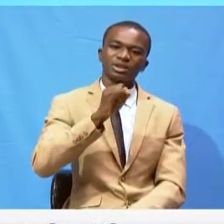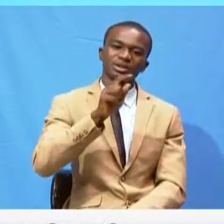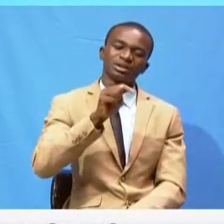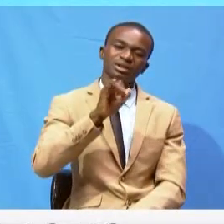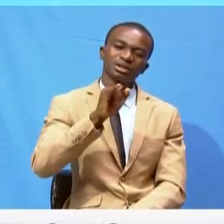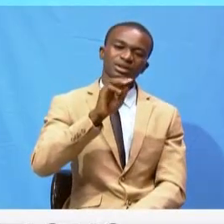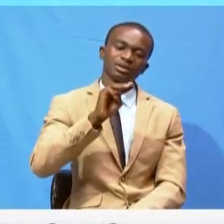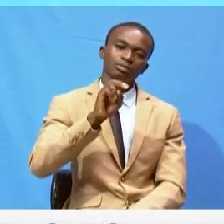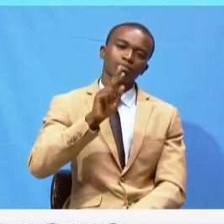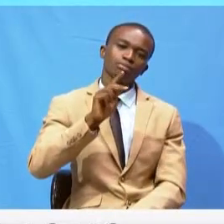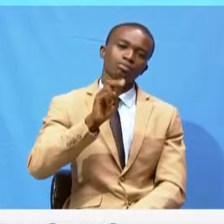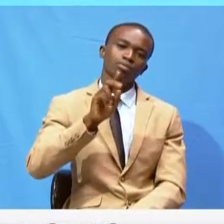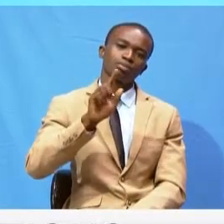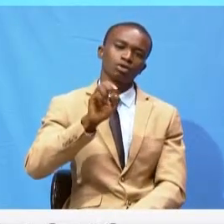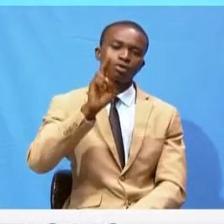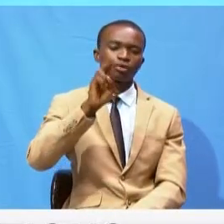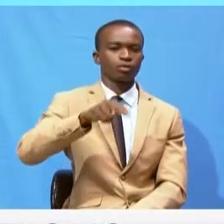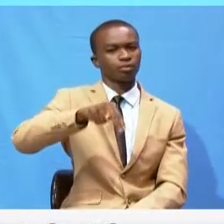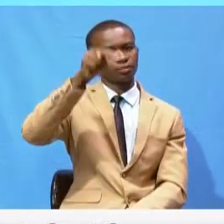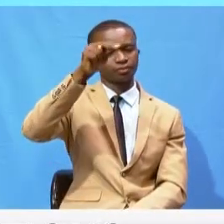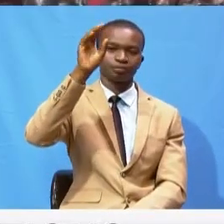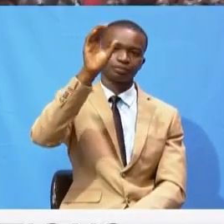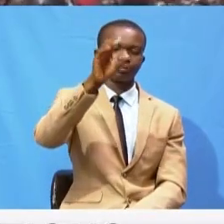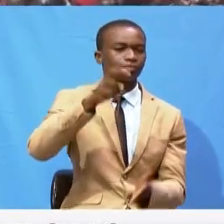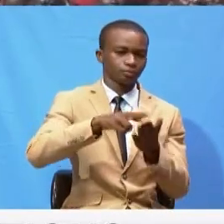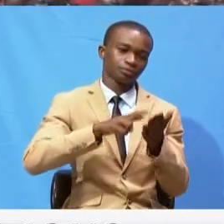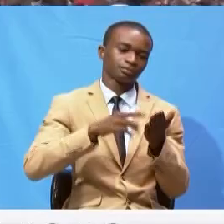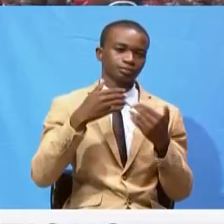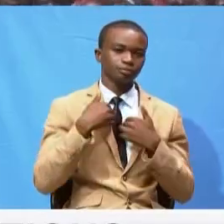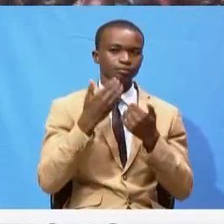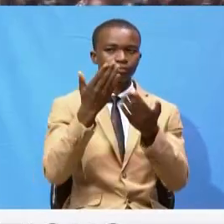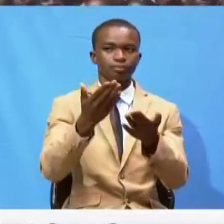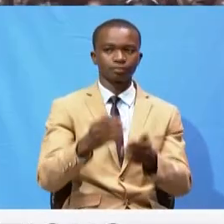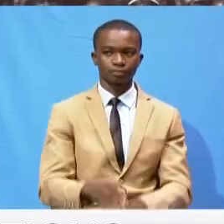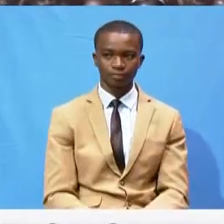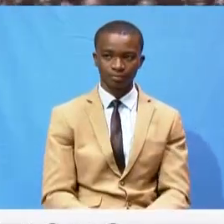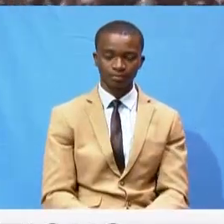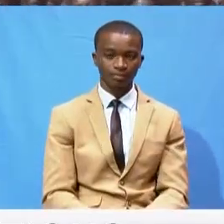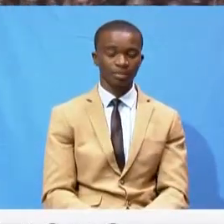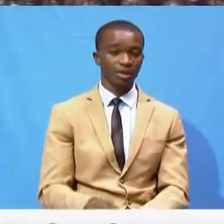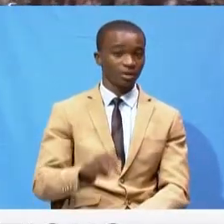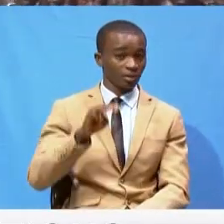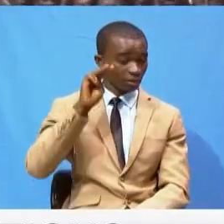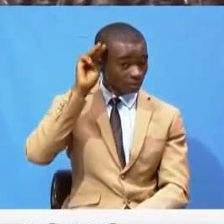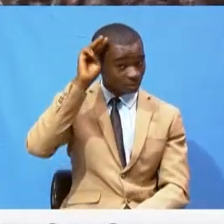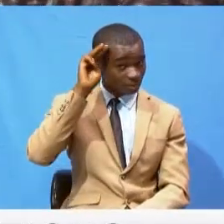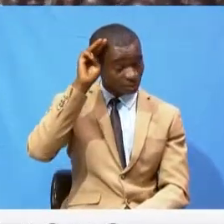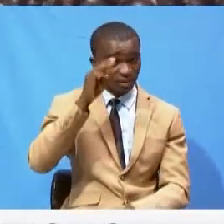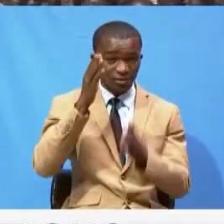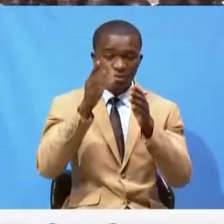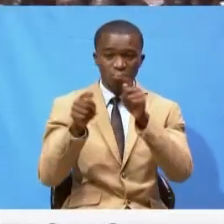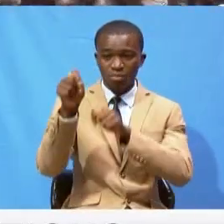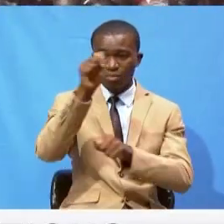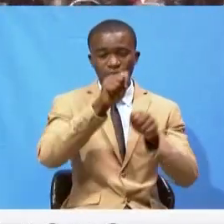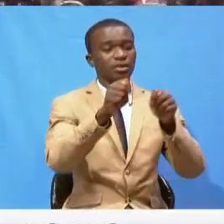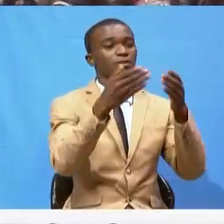Rogers Fiavipa has more in this report. Minister of Tourism and Arts Rodney Sikumba has thanked the people of Western